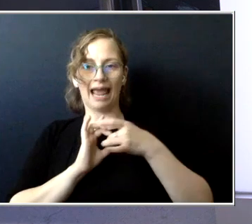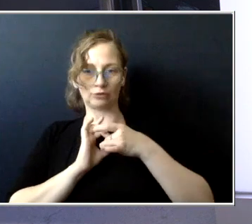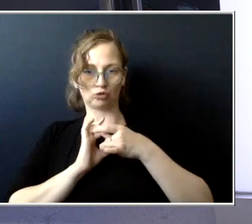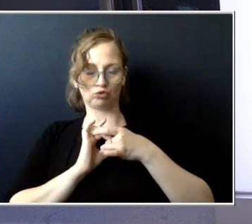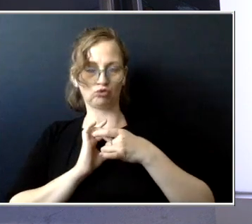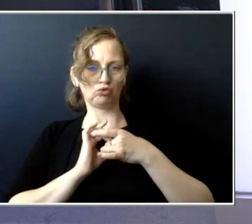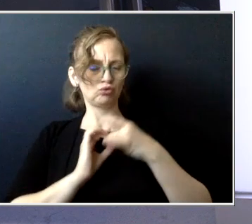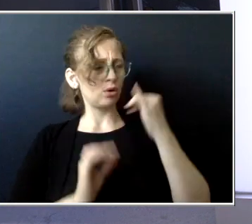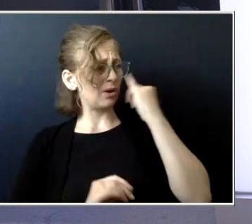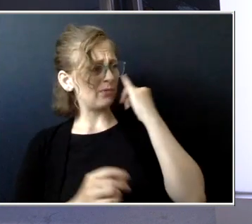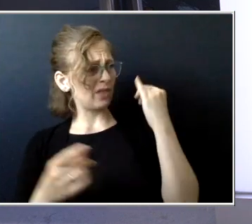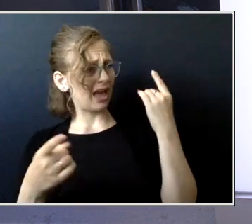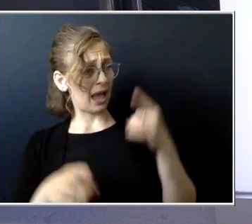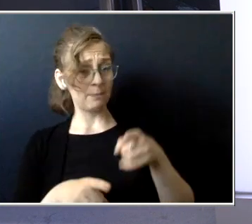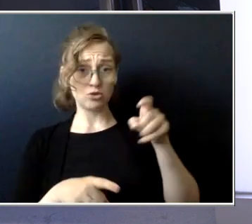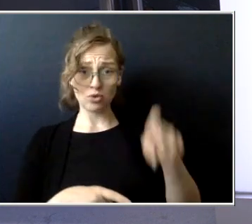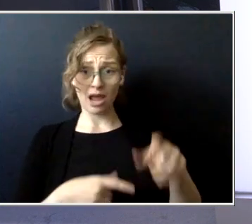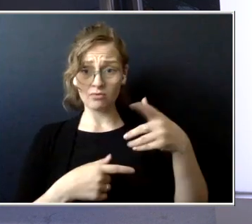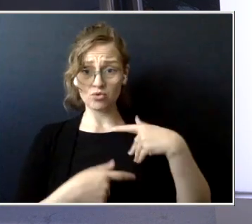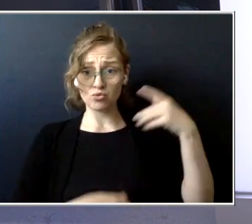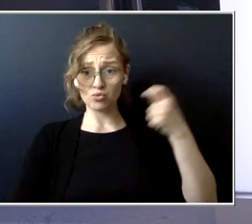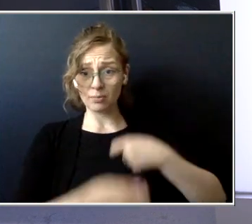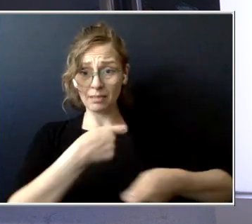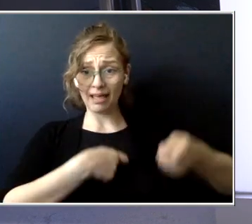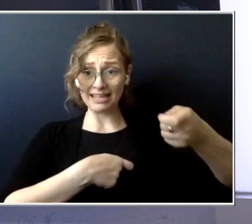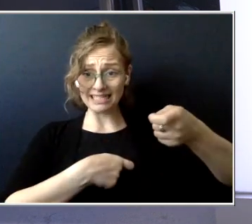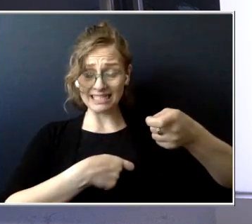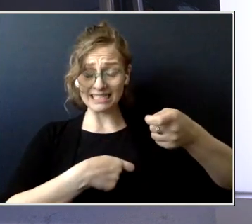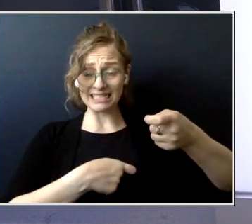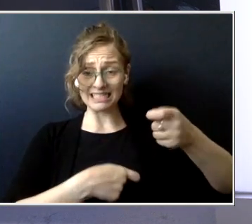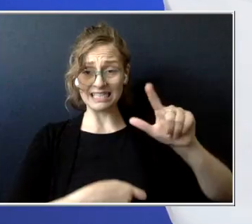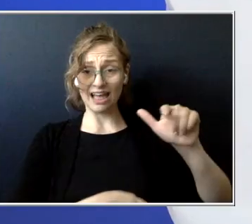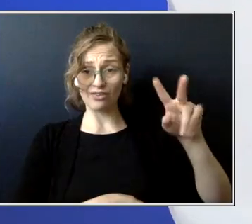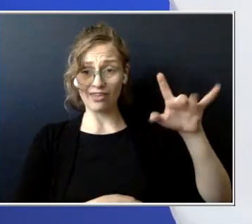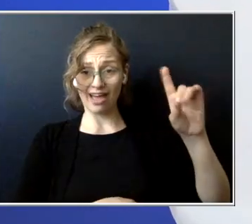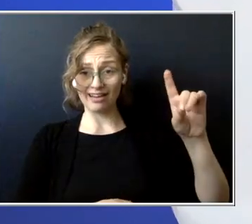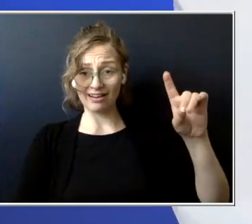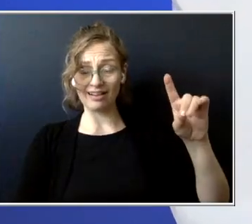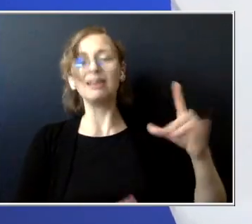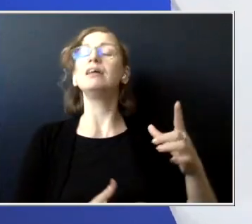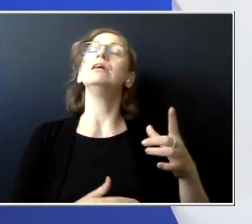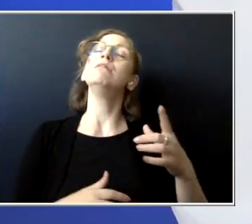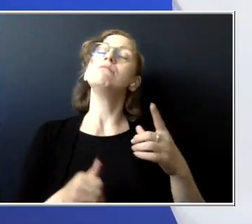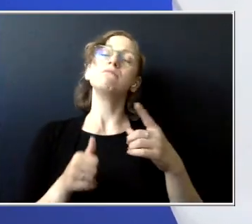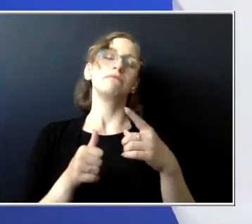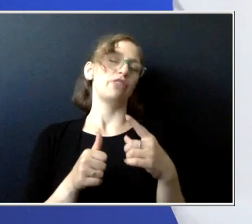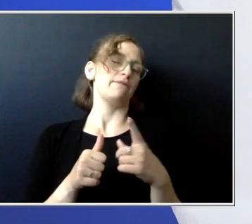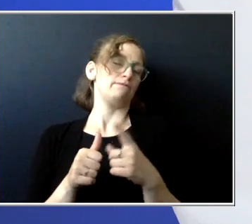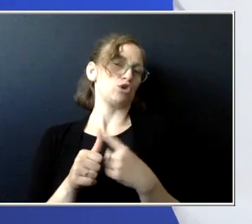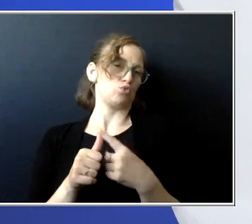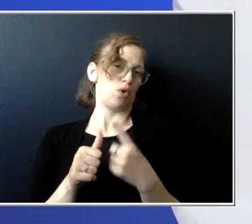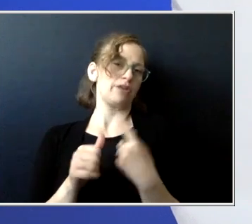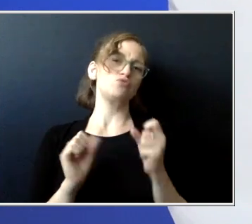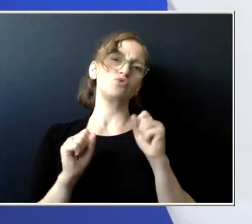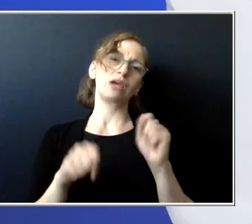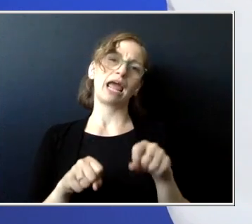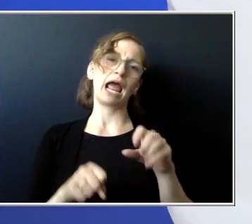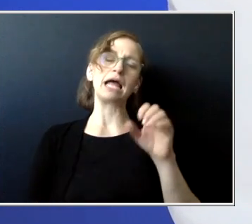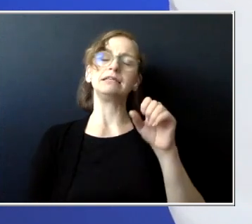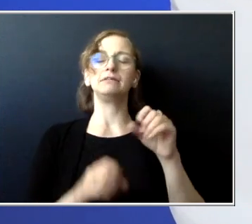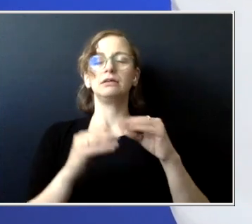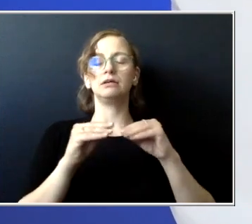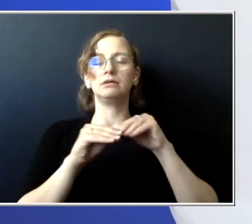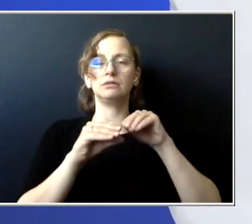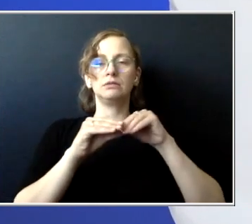and replace that? Or Well, what's- for the first one, there are some things where you can stent the graft from inside, and that's the